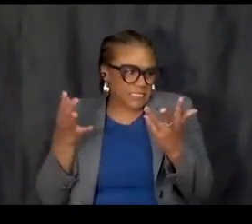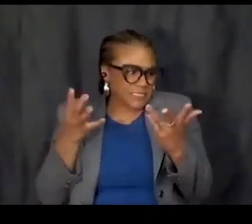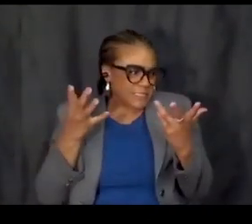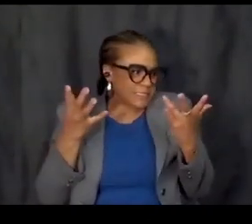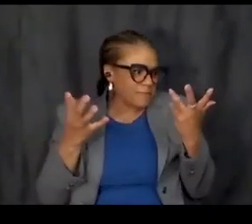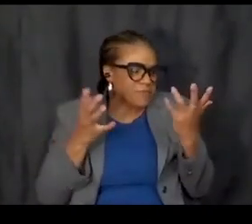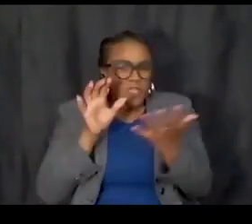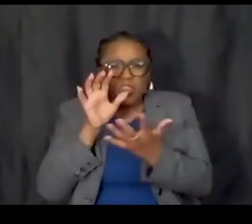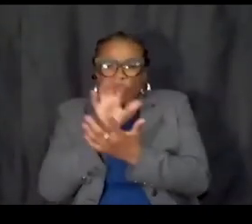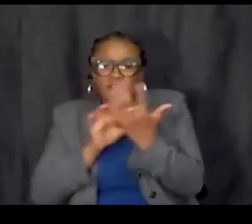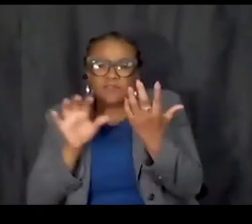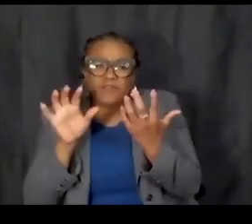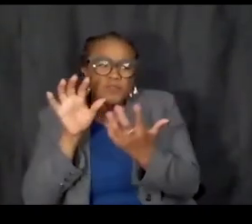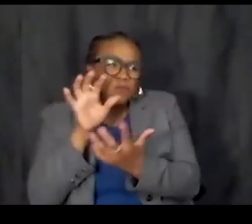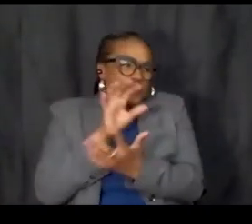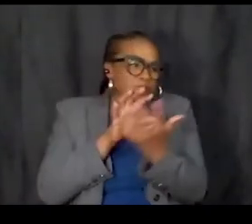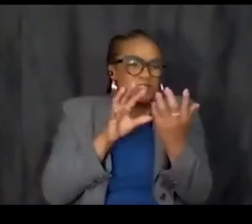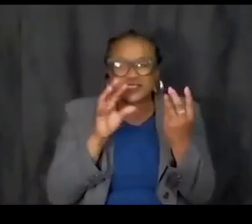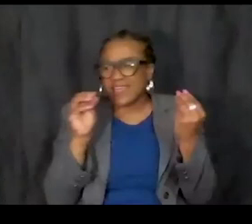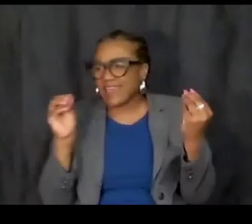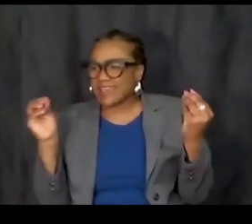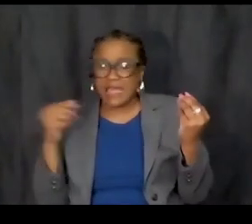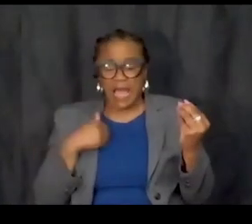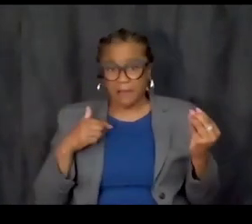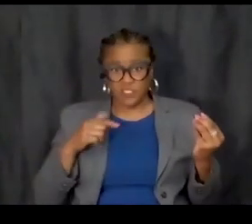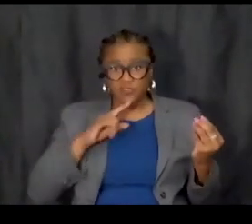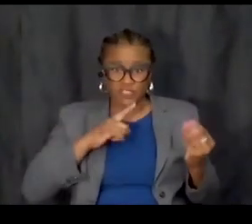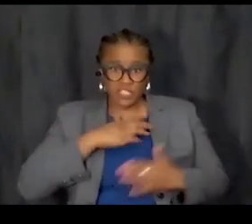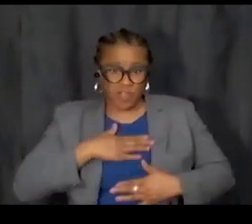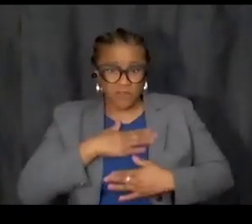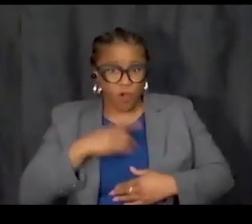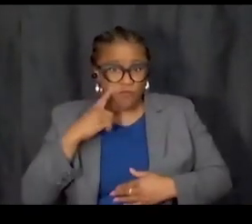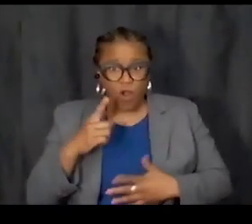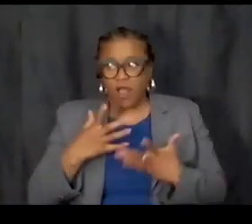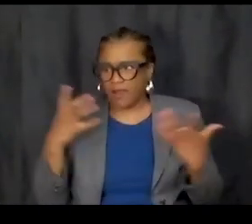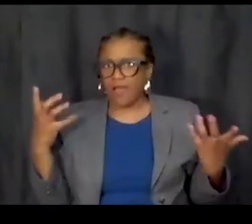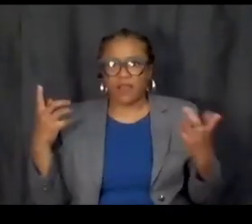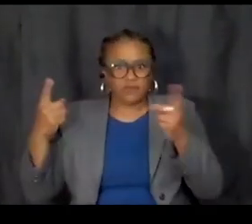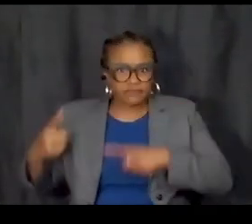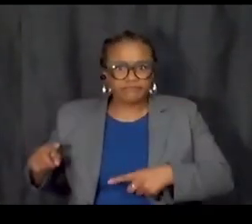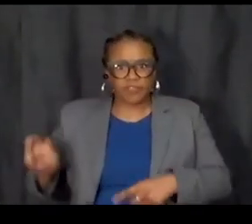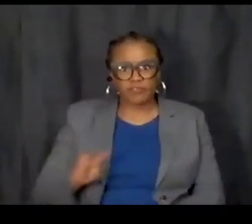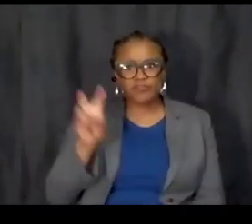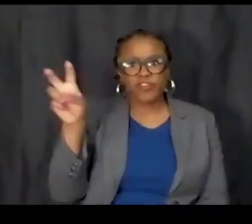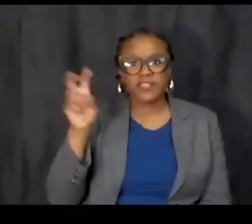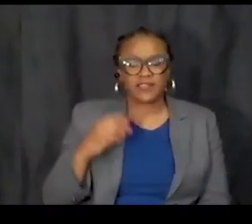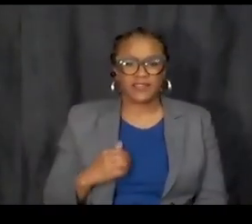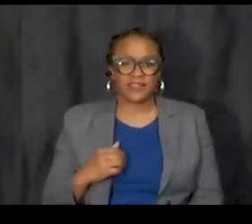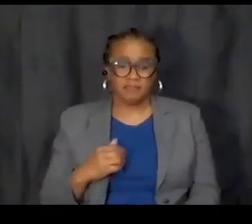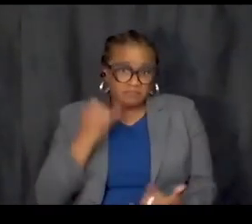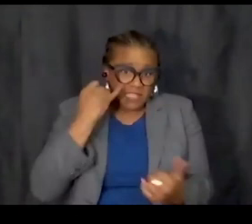confusions and, you know, I'm kind of grateful for a lot of those, that journey, if that makes sense.